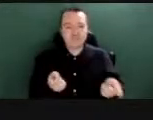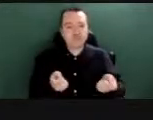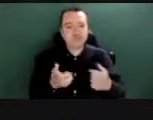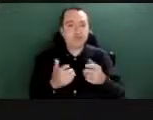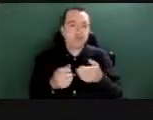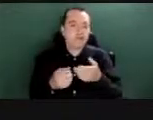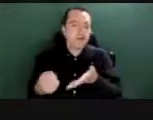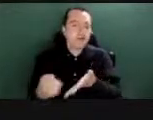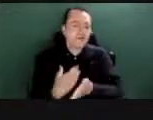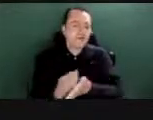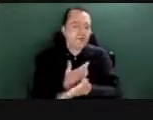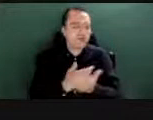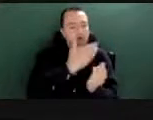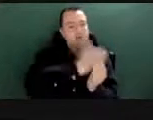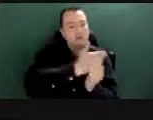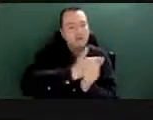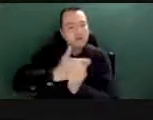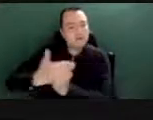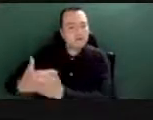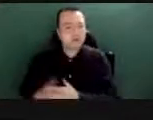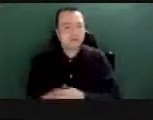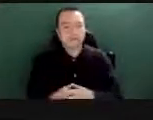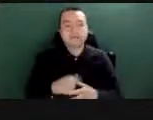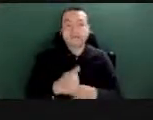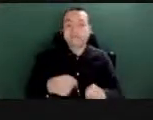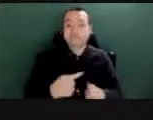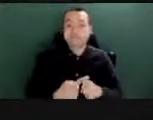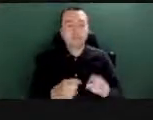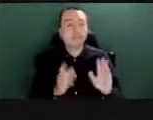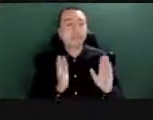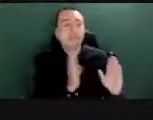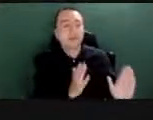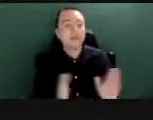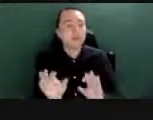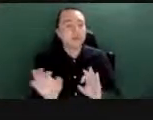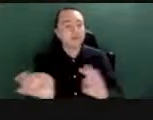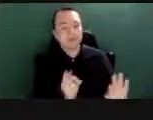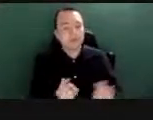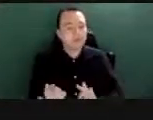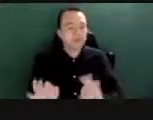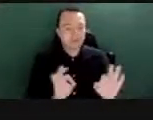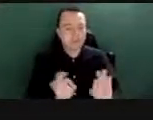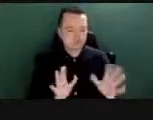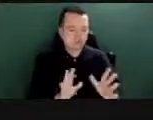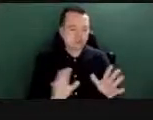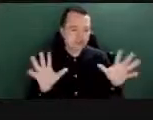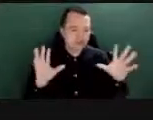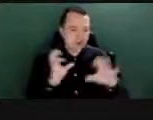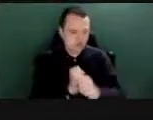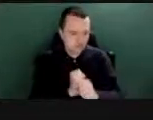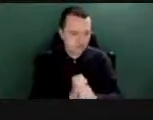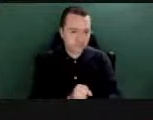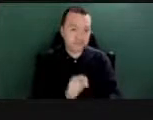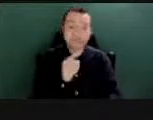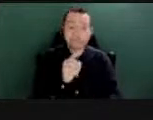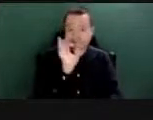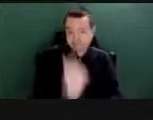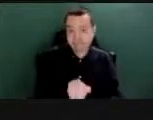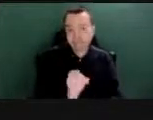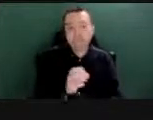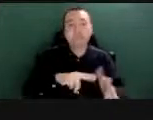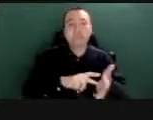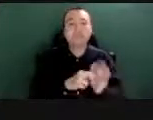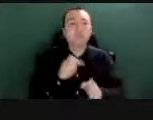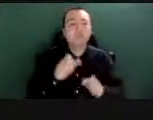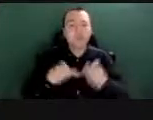this, is also to give acknowledgement to the people that helped as part of this project, to